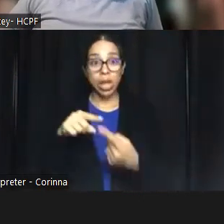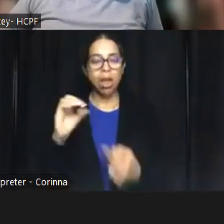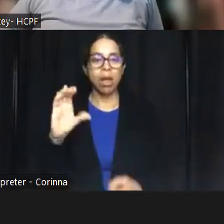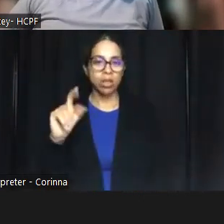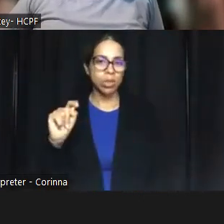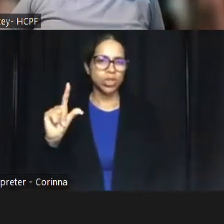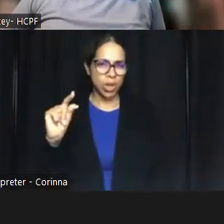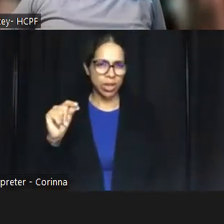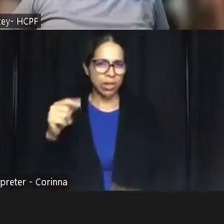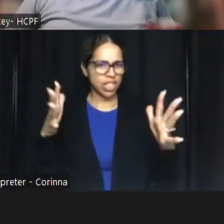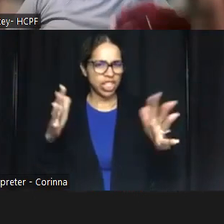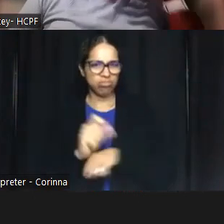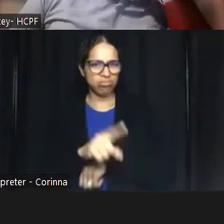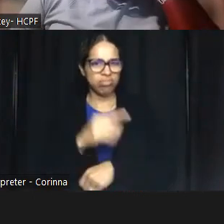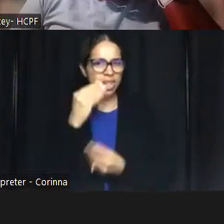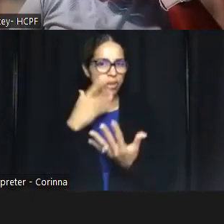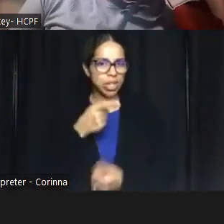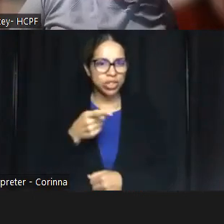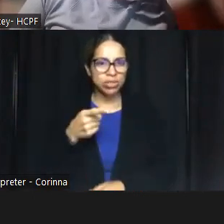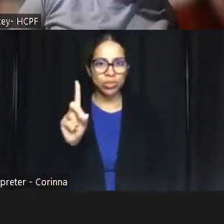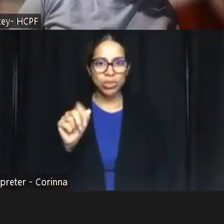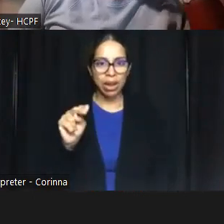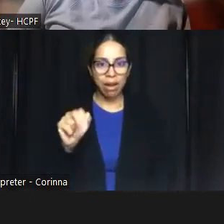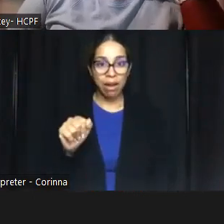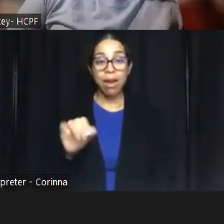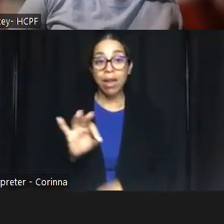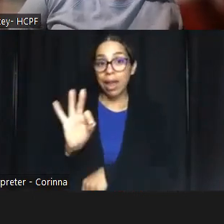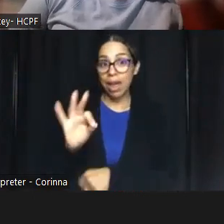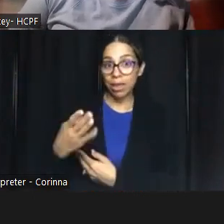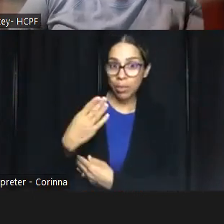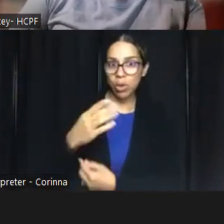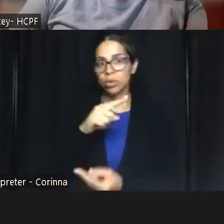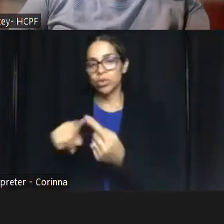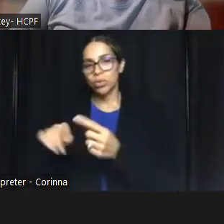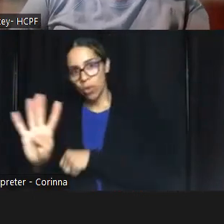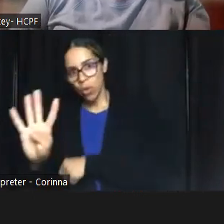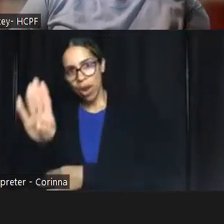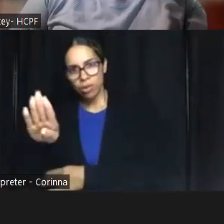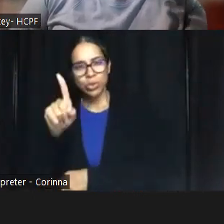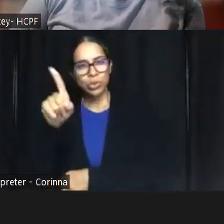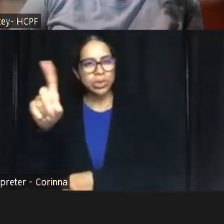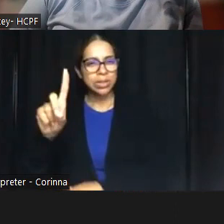Dana. It is from 9 to 4 up in Denver. And